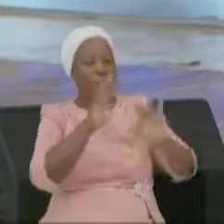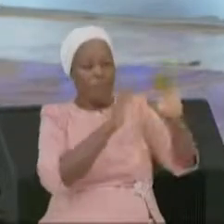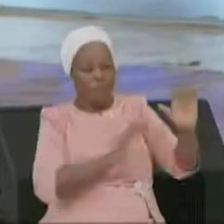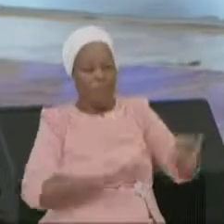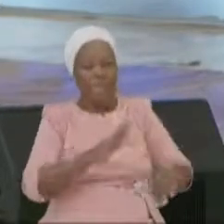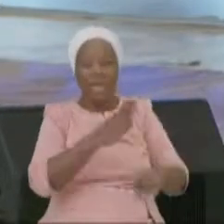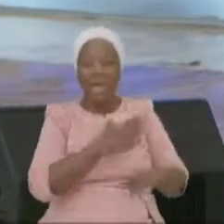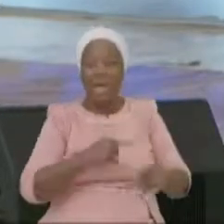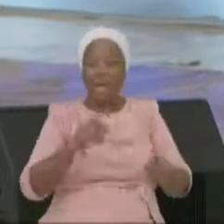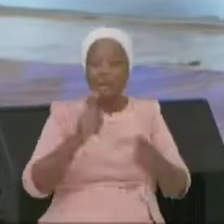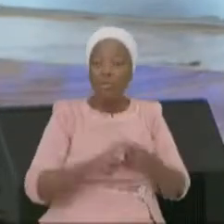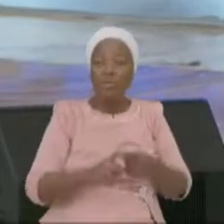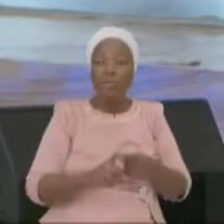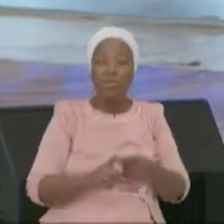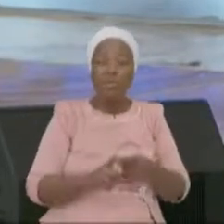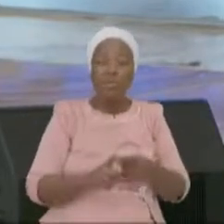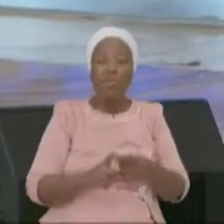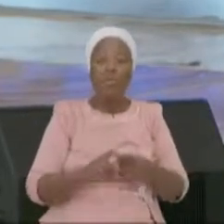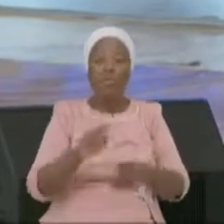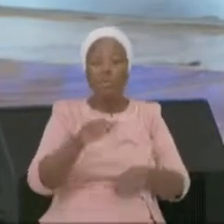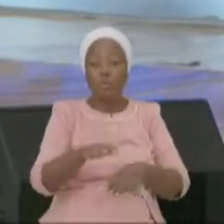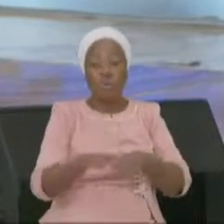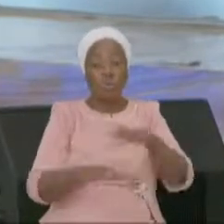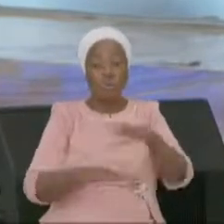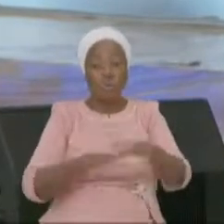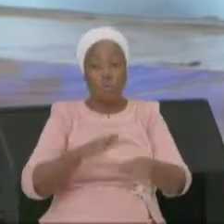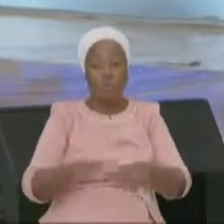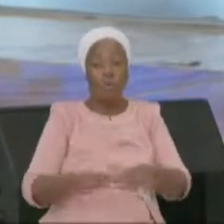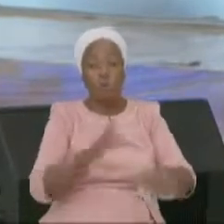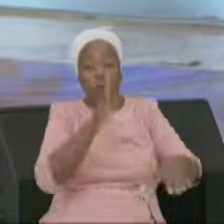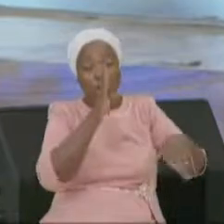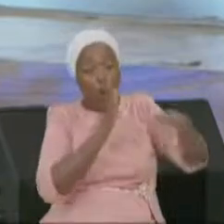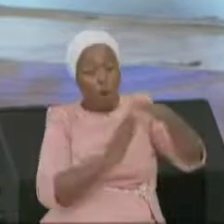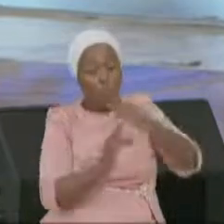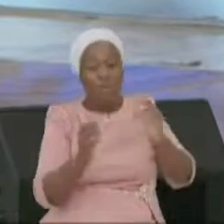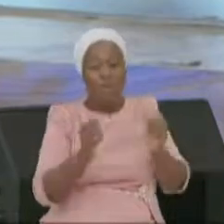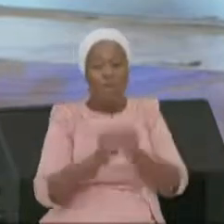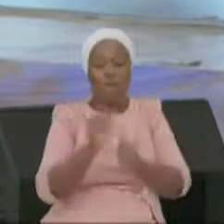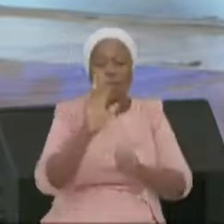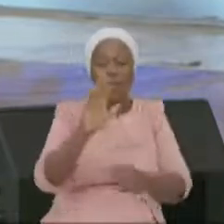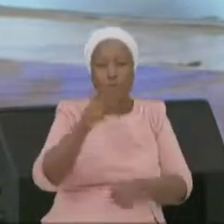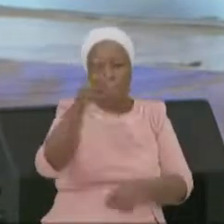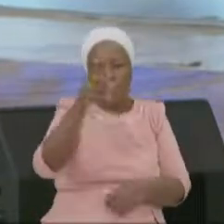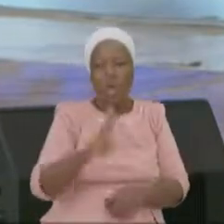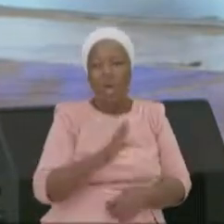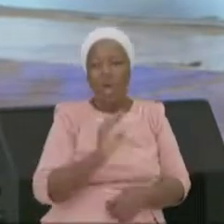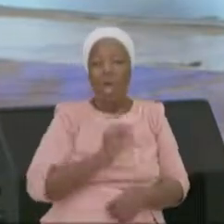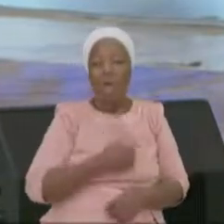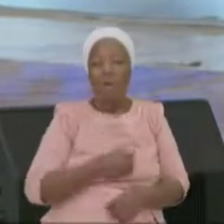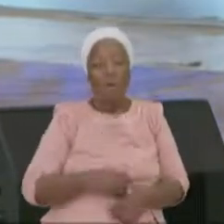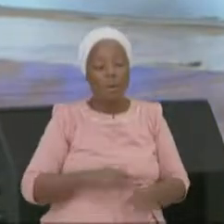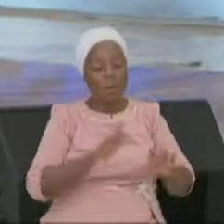and to walk humbly with thy God. Our merciful works within